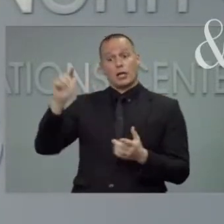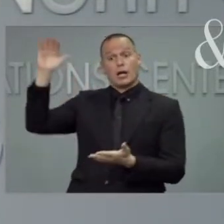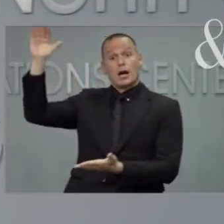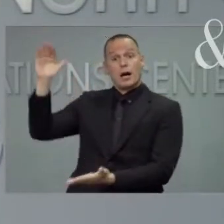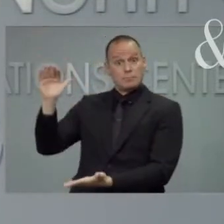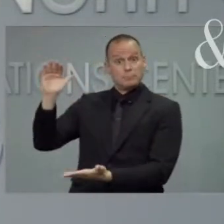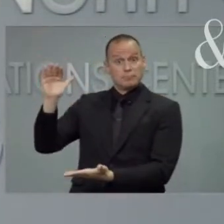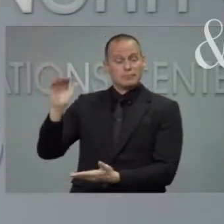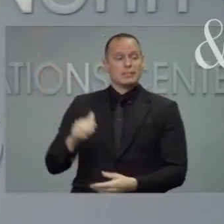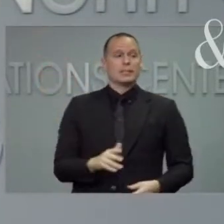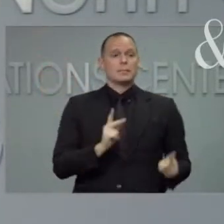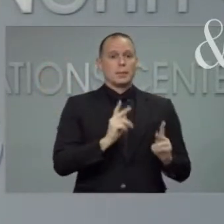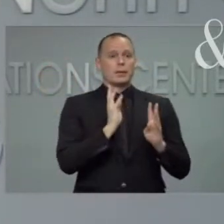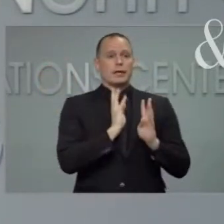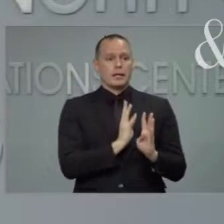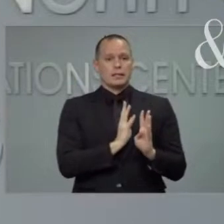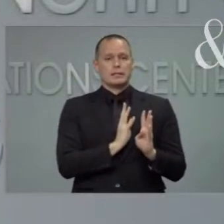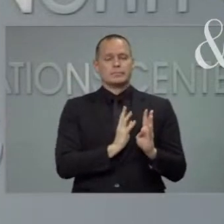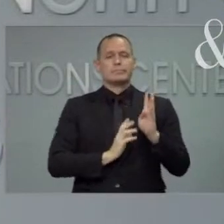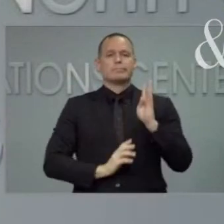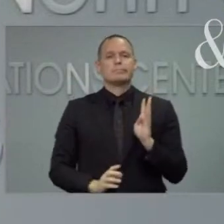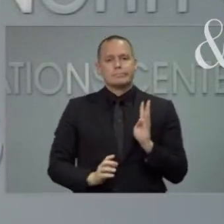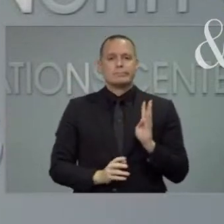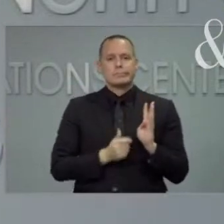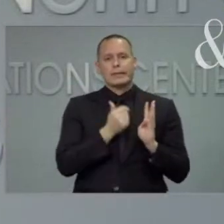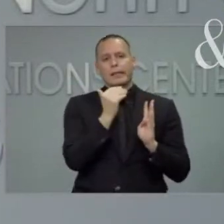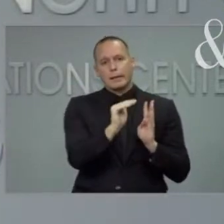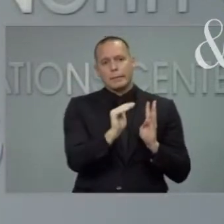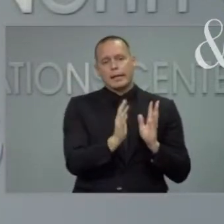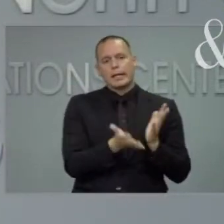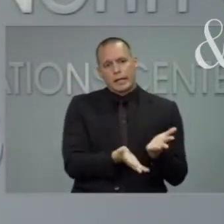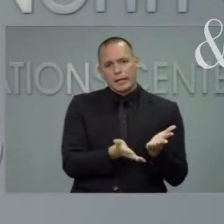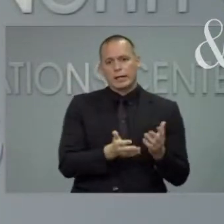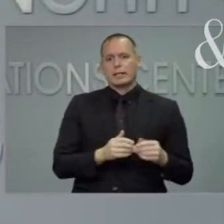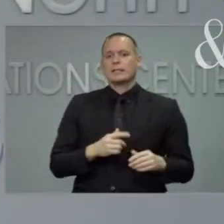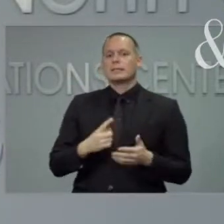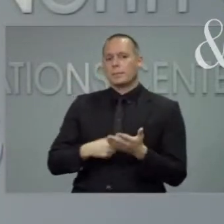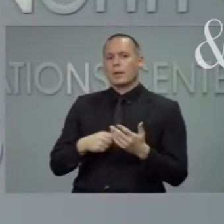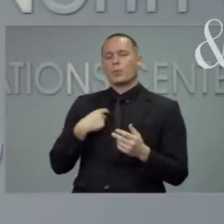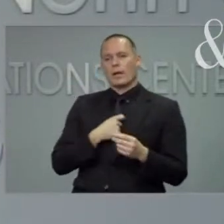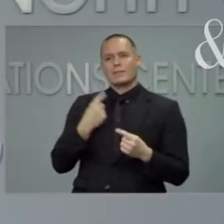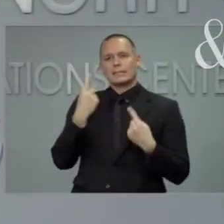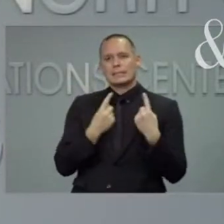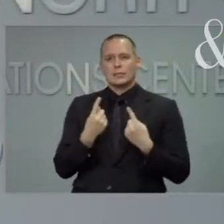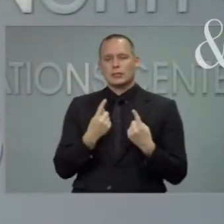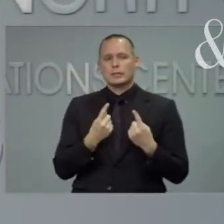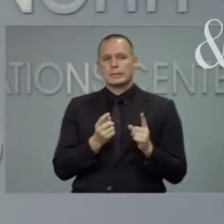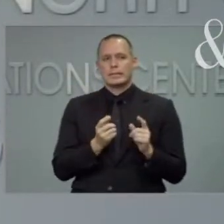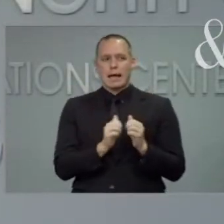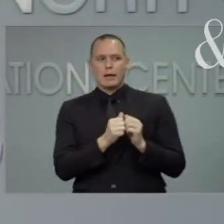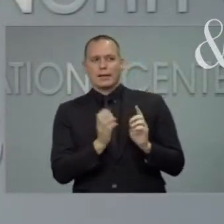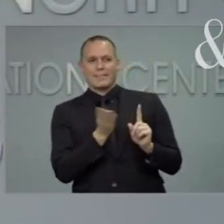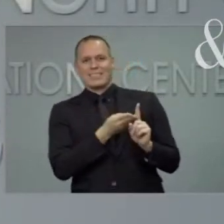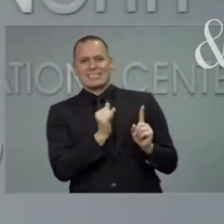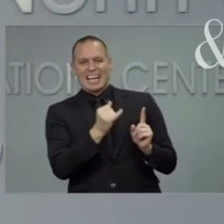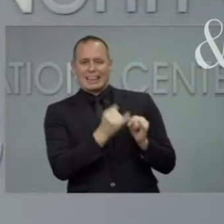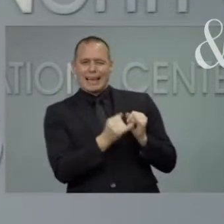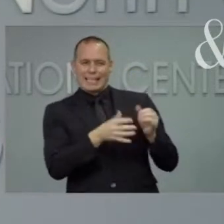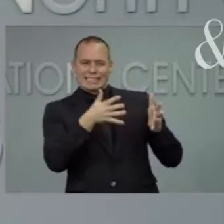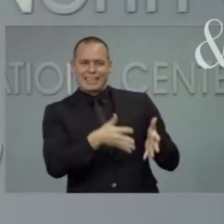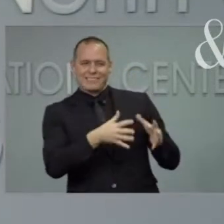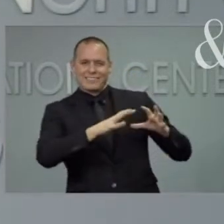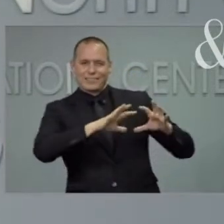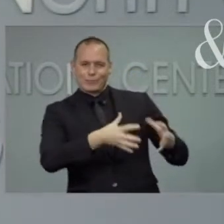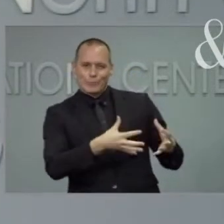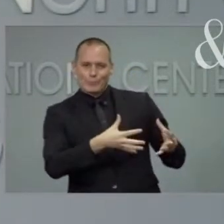we probably do need to consider some kinds of incentives to get people to